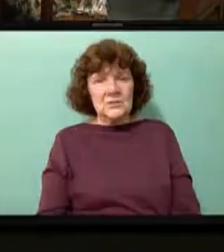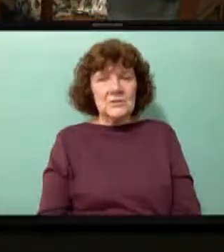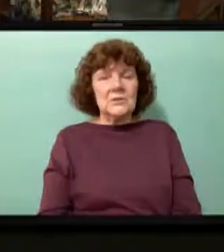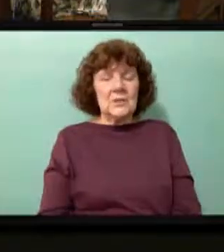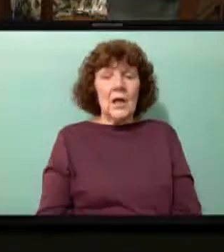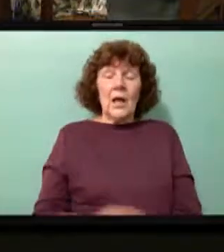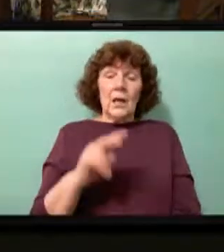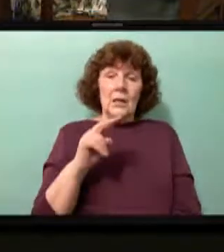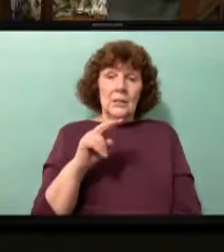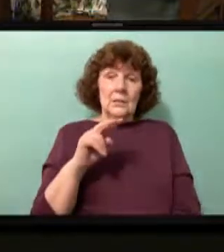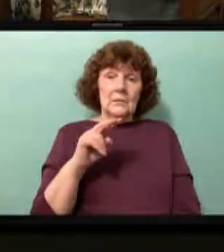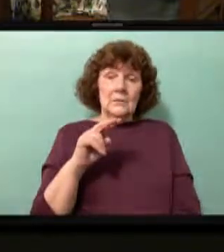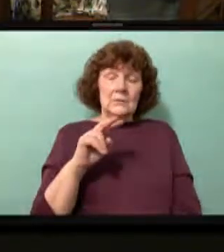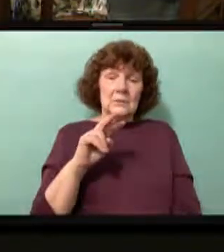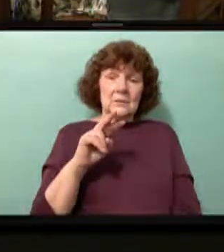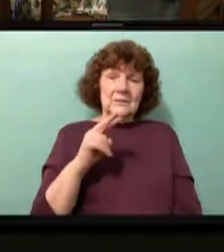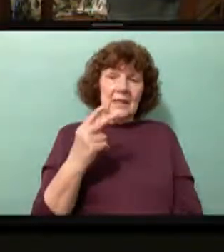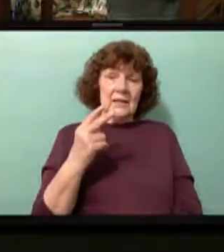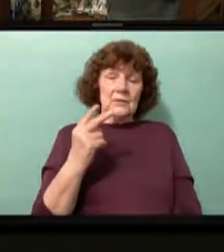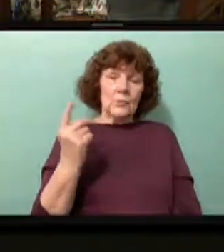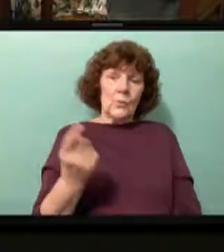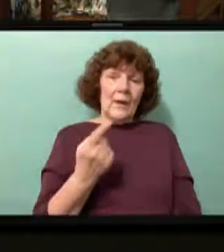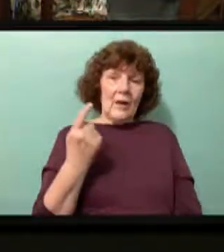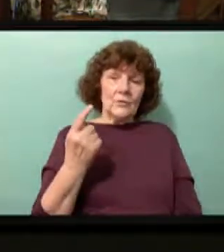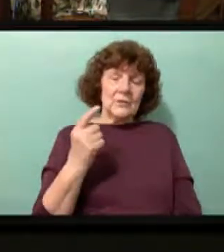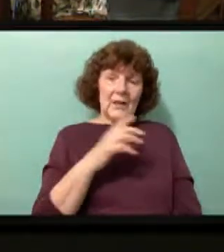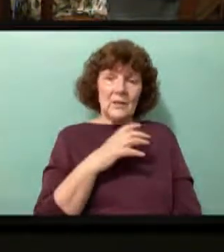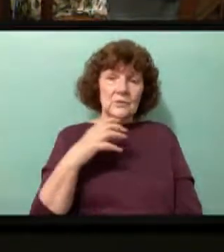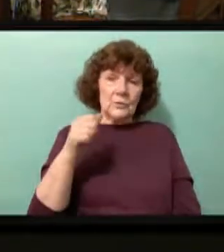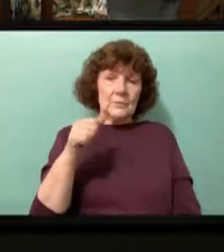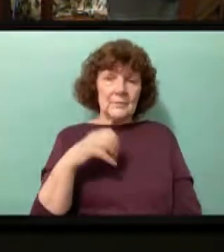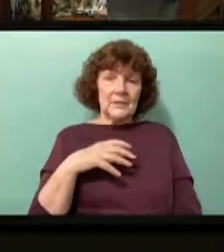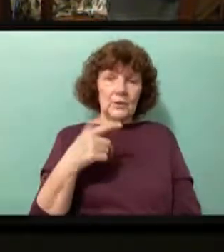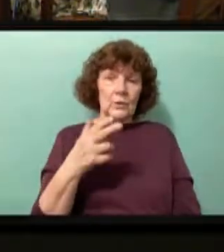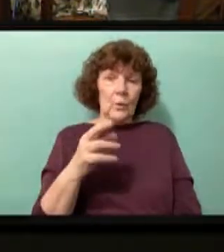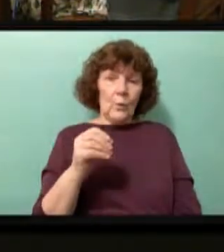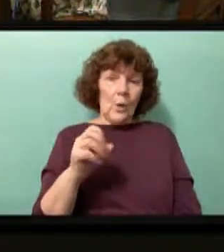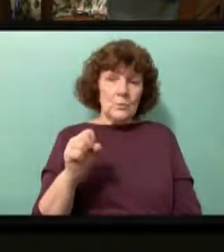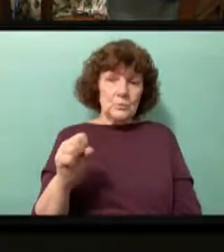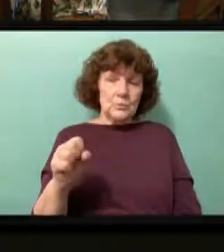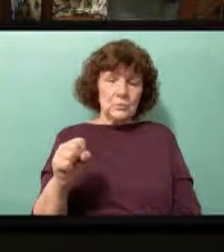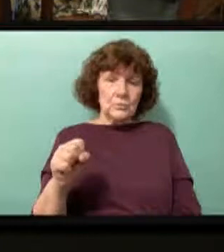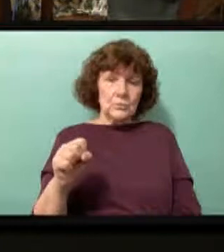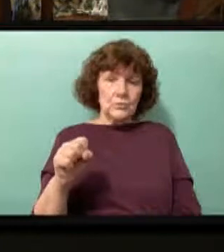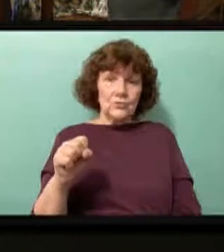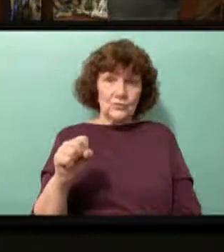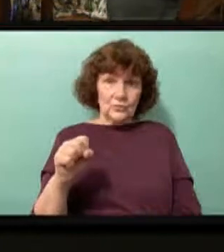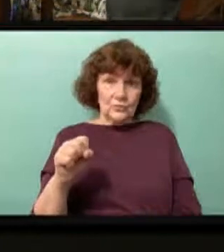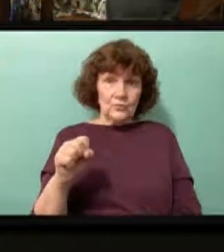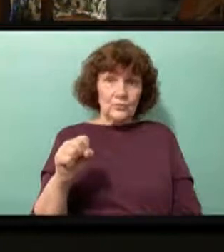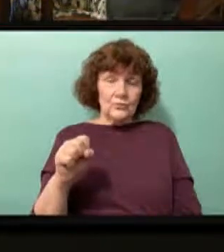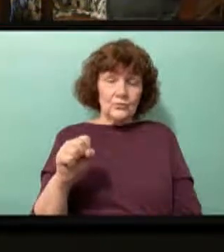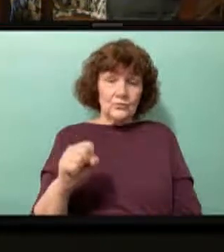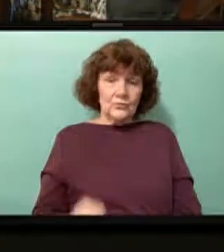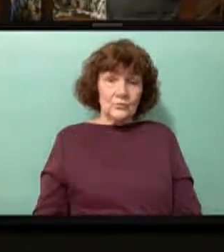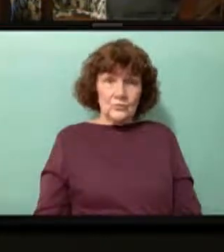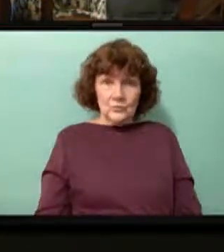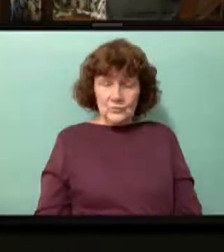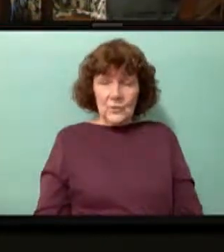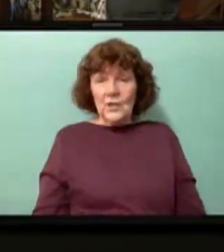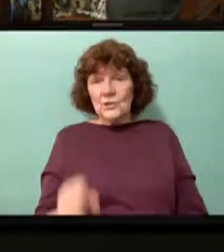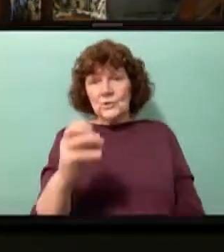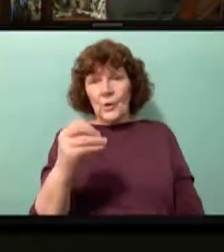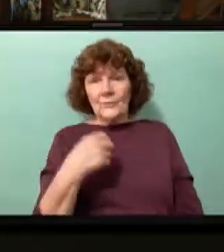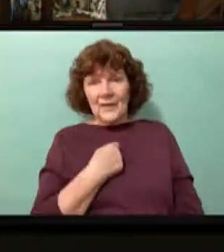Second round, starting with Councilwoman Gross and Councilman Charlin and Councilman Coghill. So I reacted